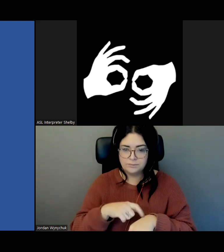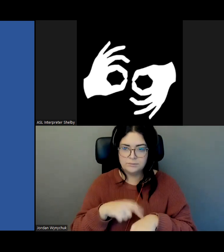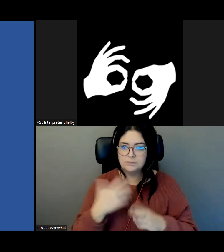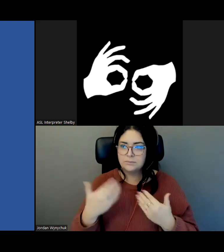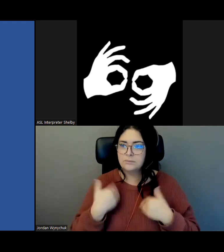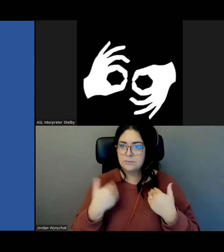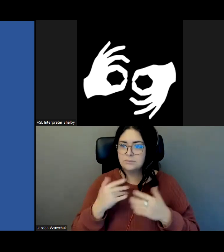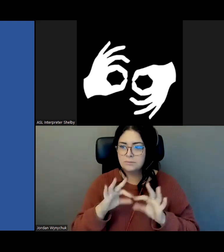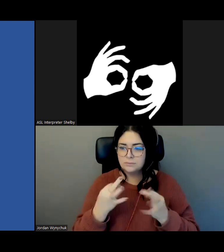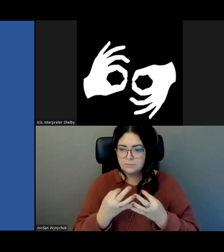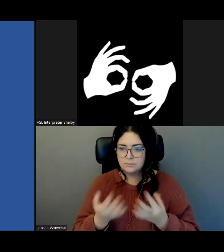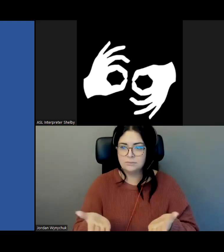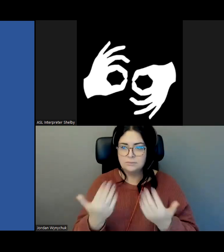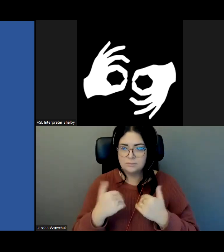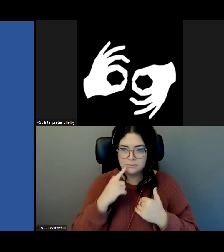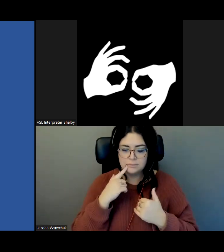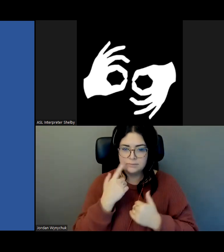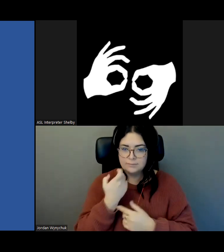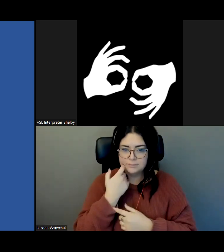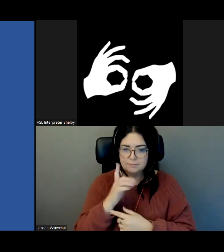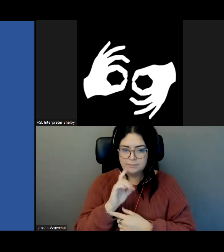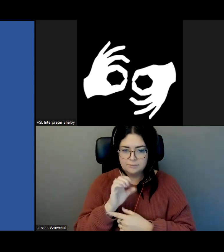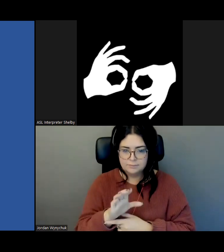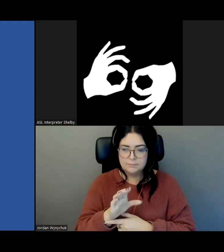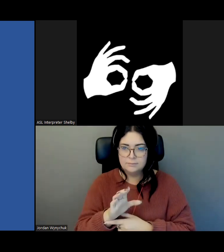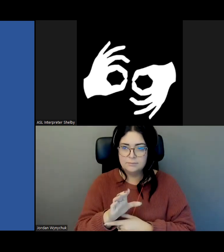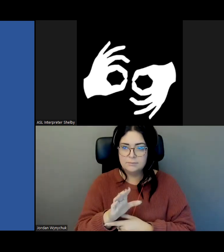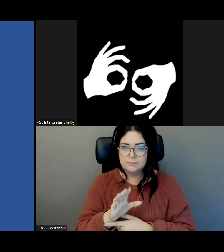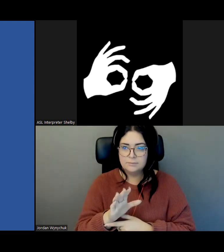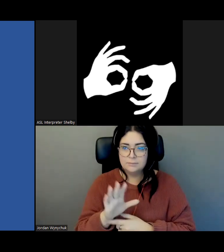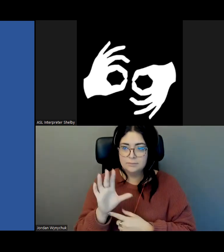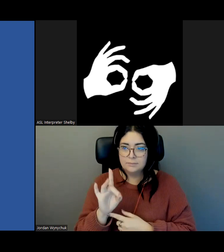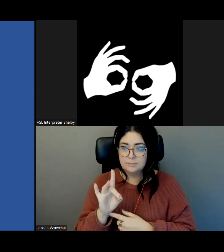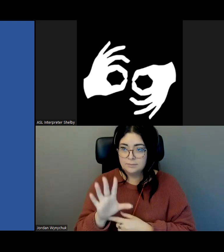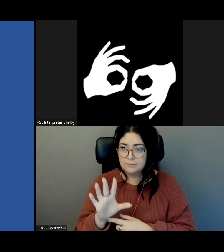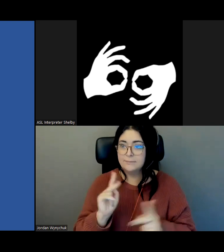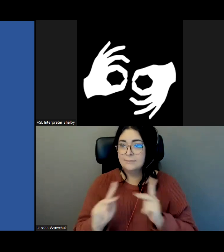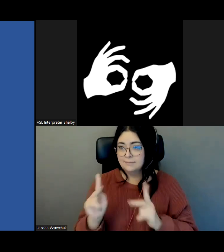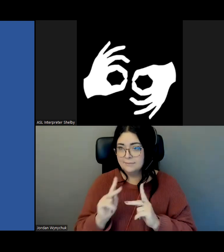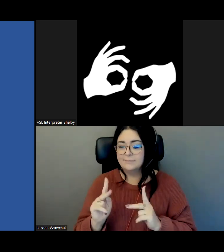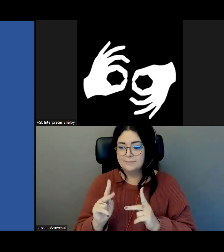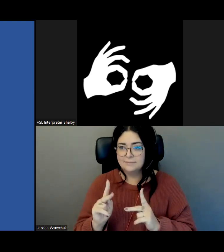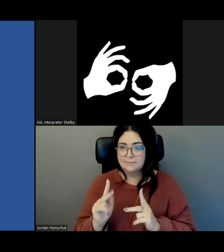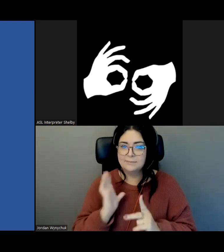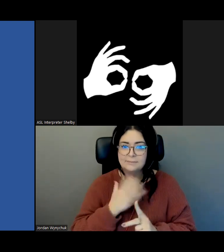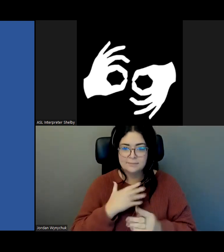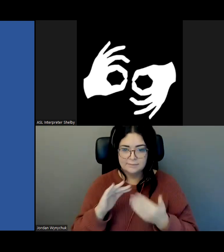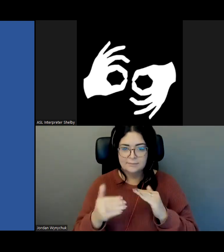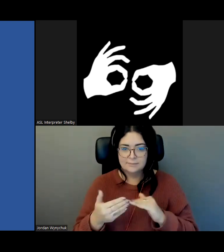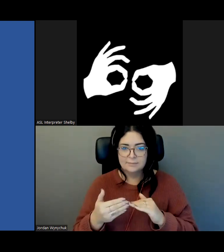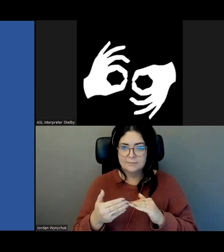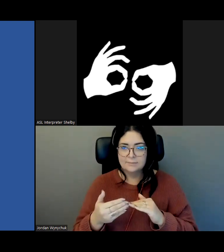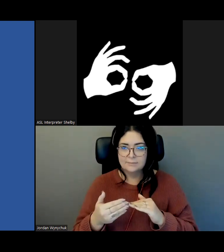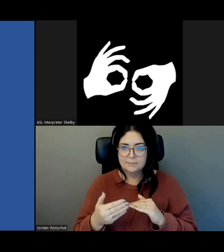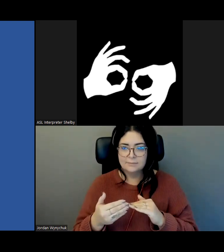to the dinner in December. We fed 85 folks from our community, so and